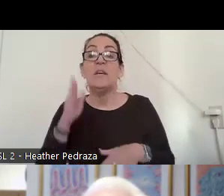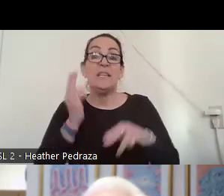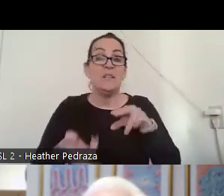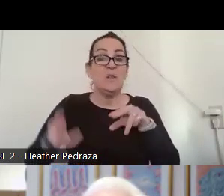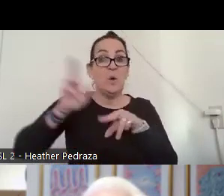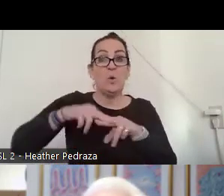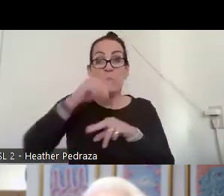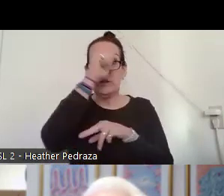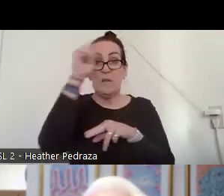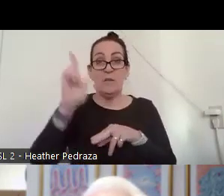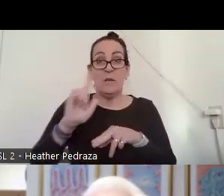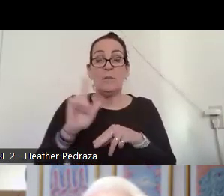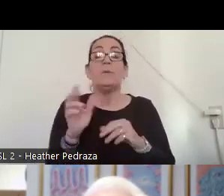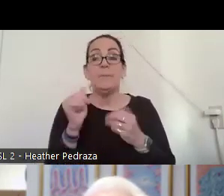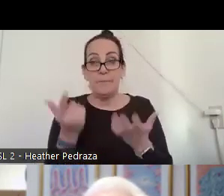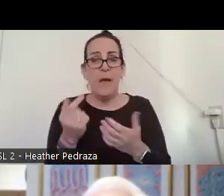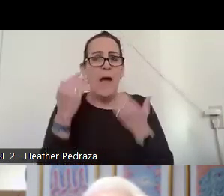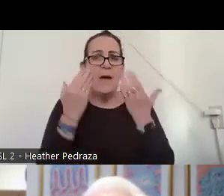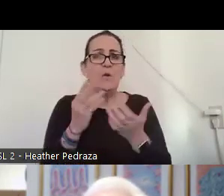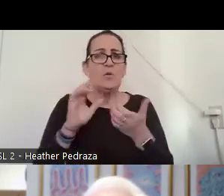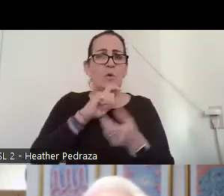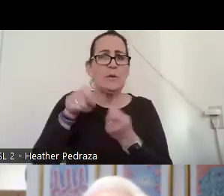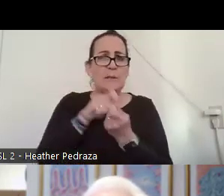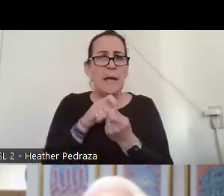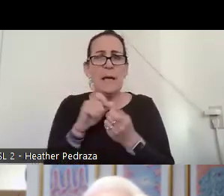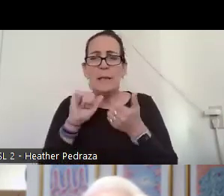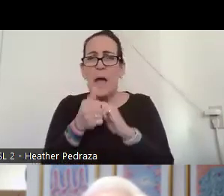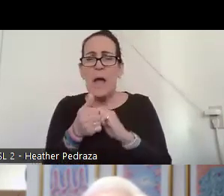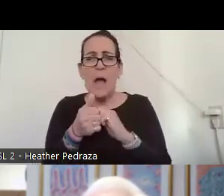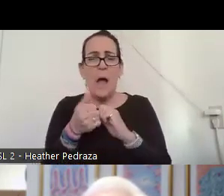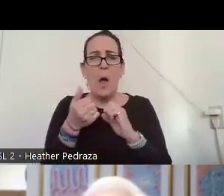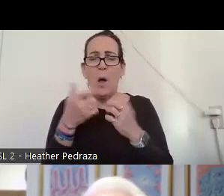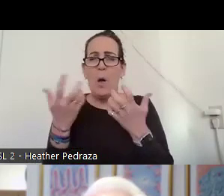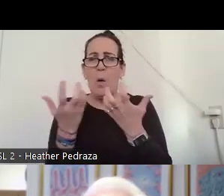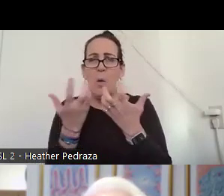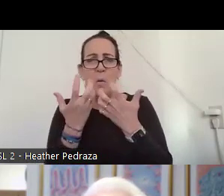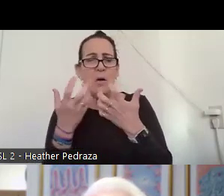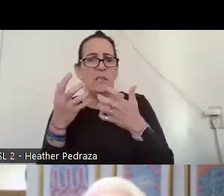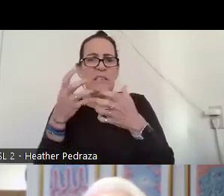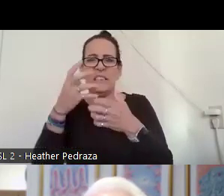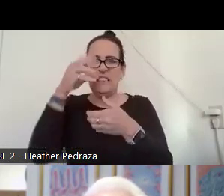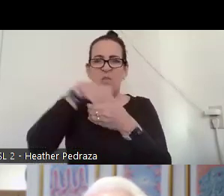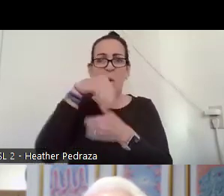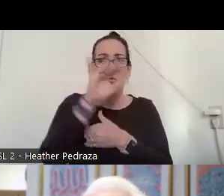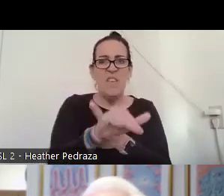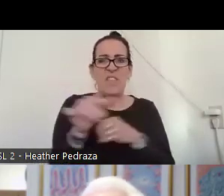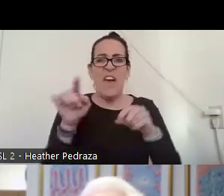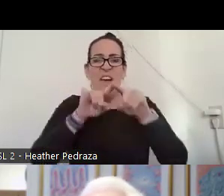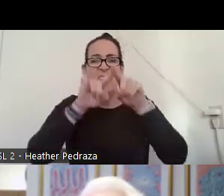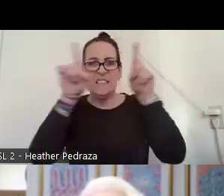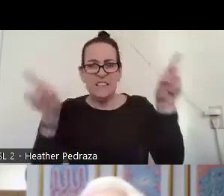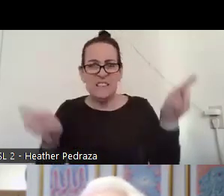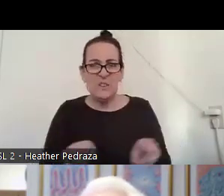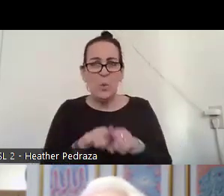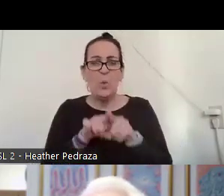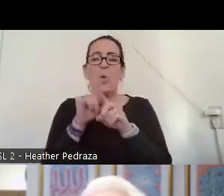know precisely how that interacts with this circle of difficulties, but it almost certainly